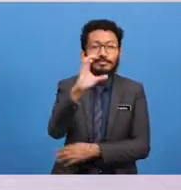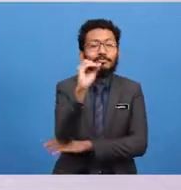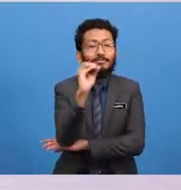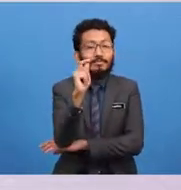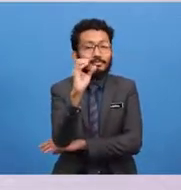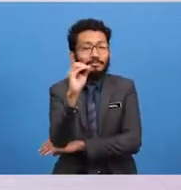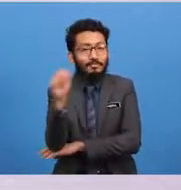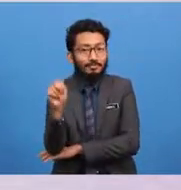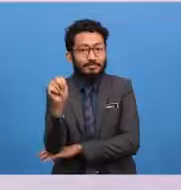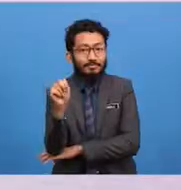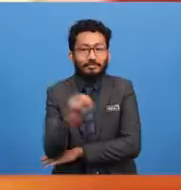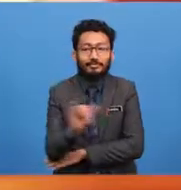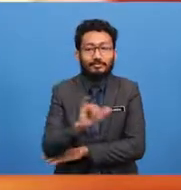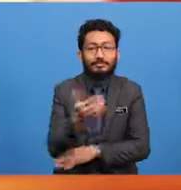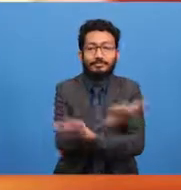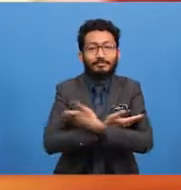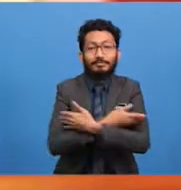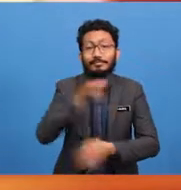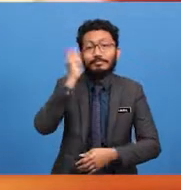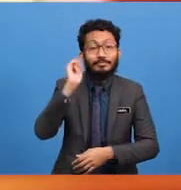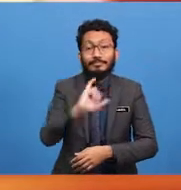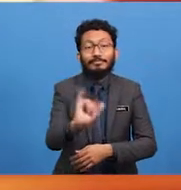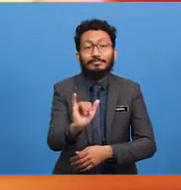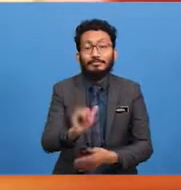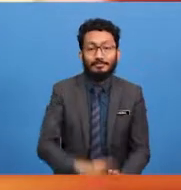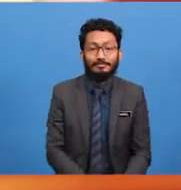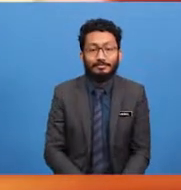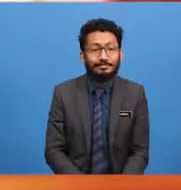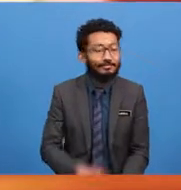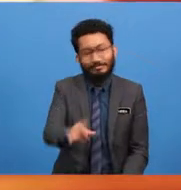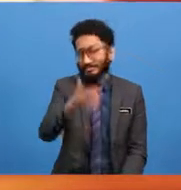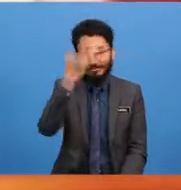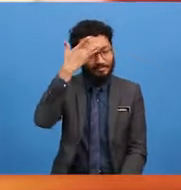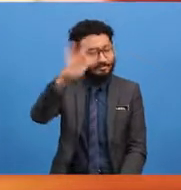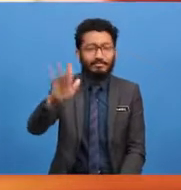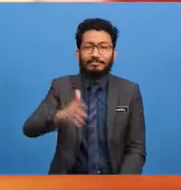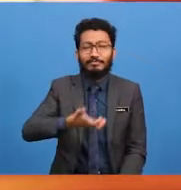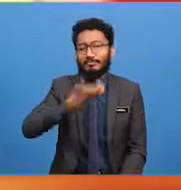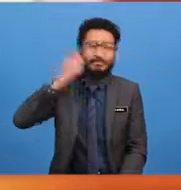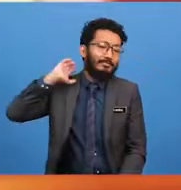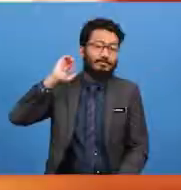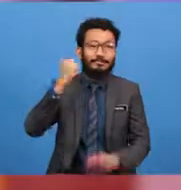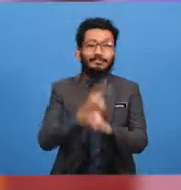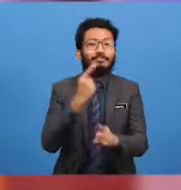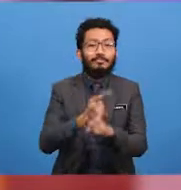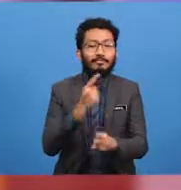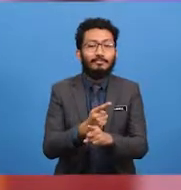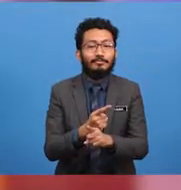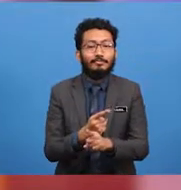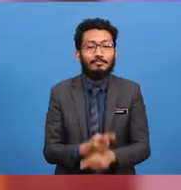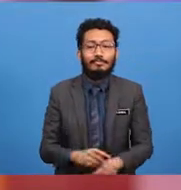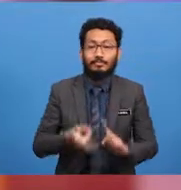Just like the t-shirt. Oh, ingenious. You are right.